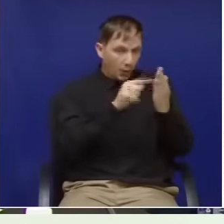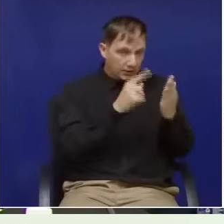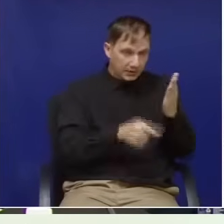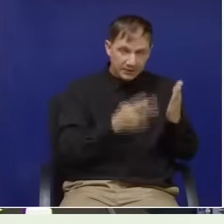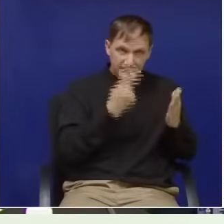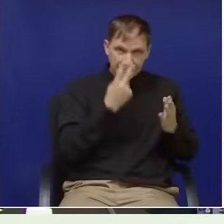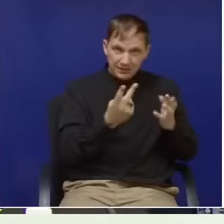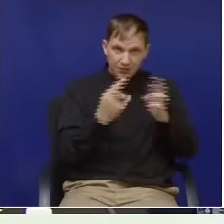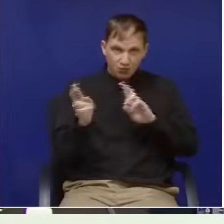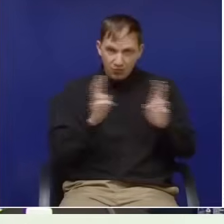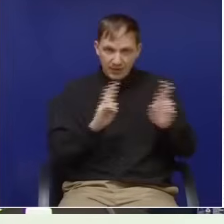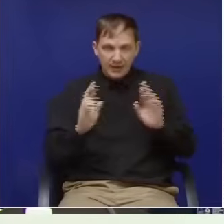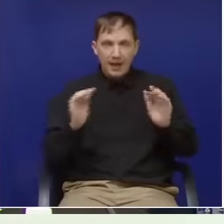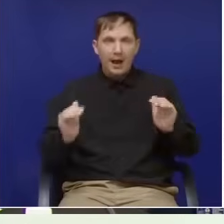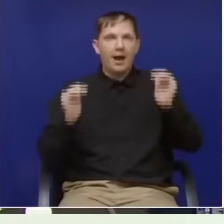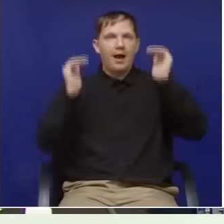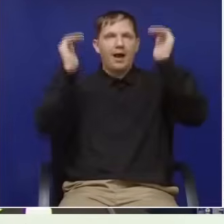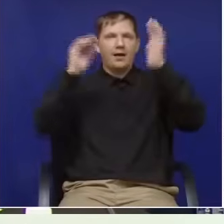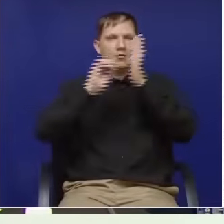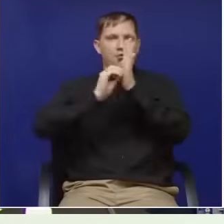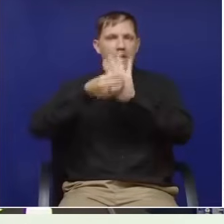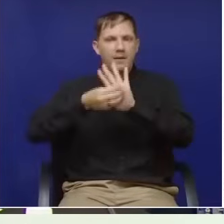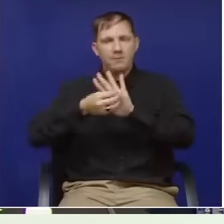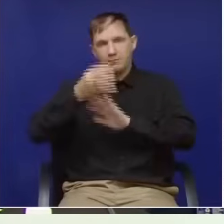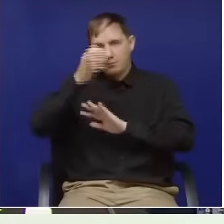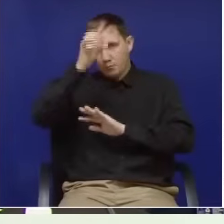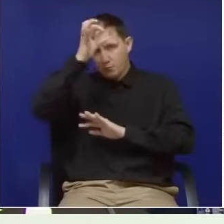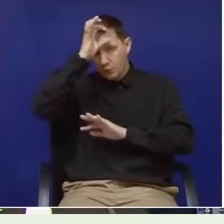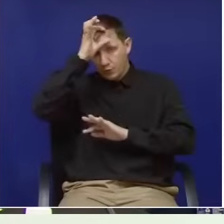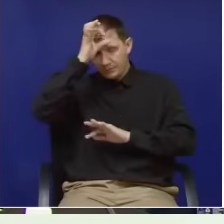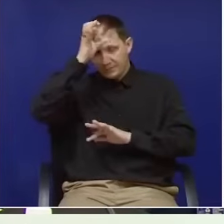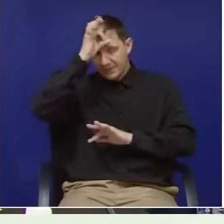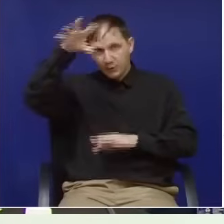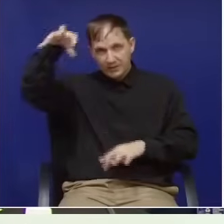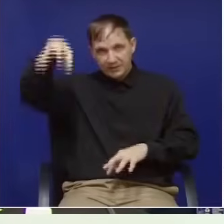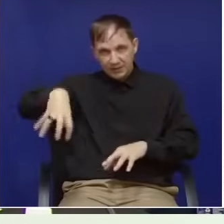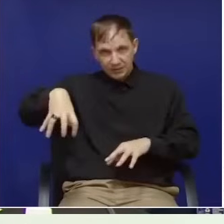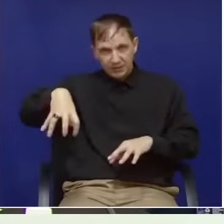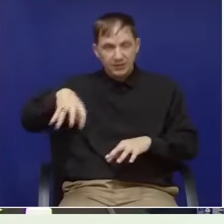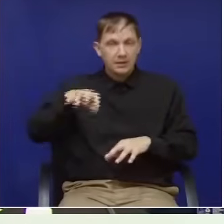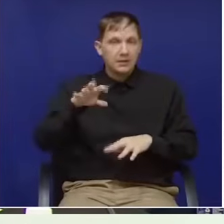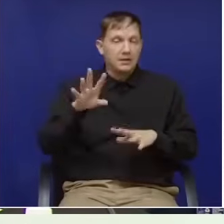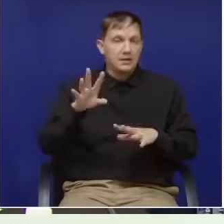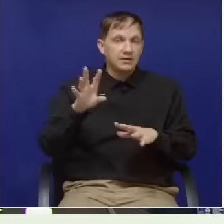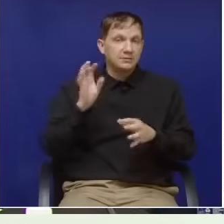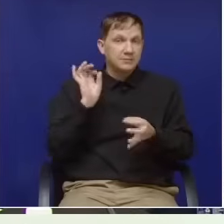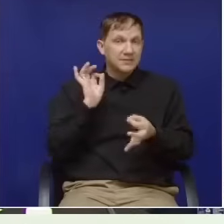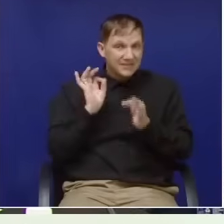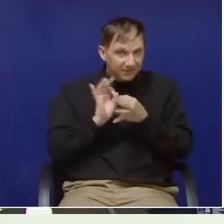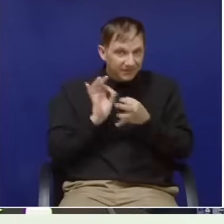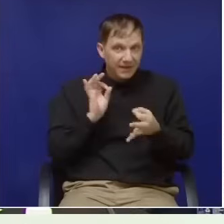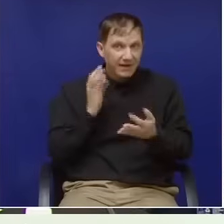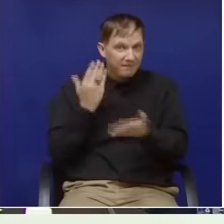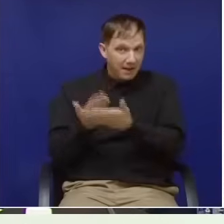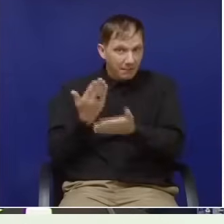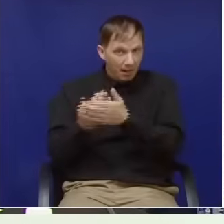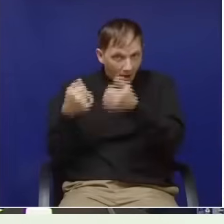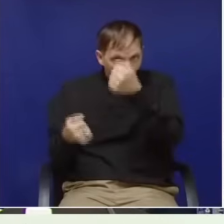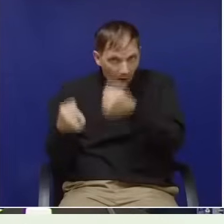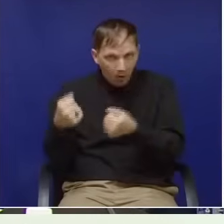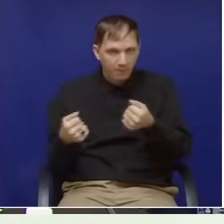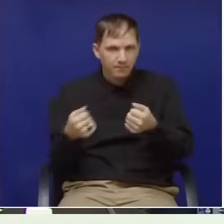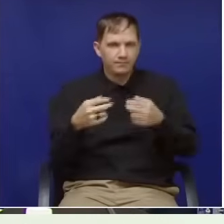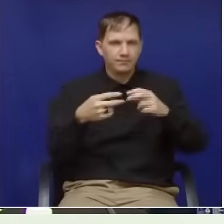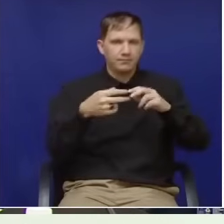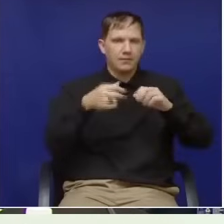top 30 high crime police stations, particularly regarding the availability of vehicles, forensic equipment,